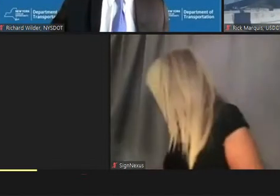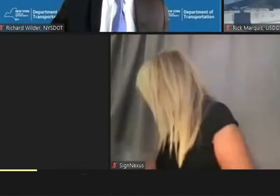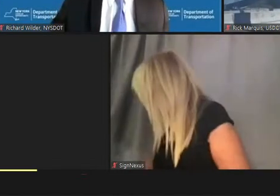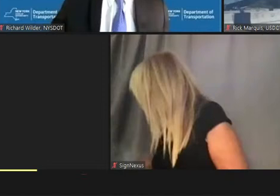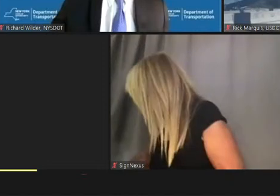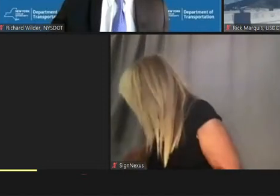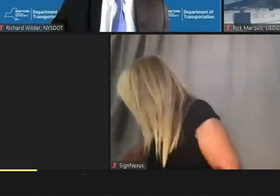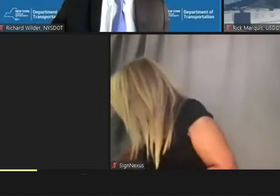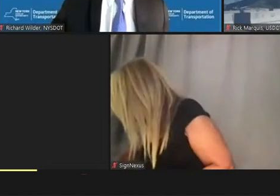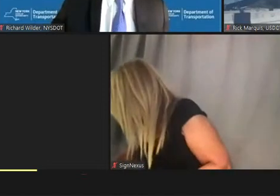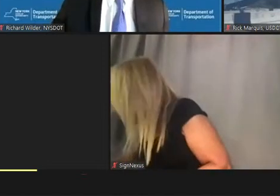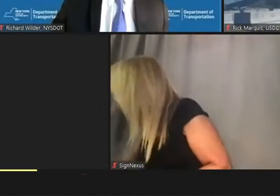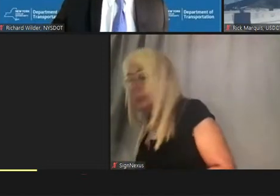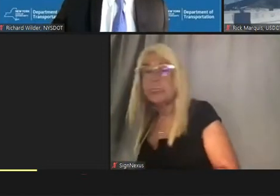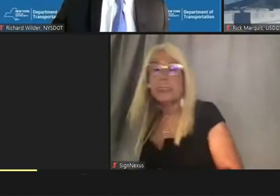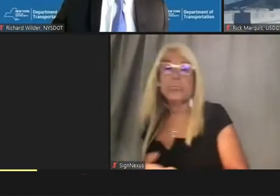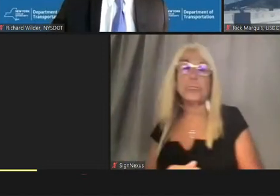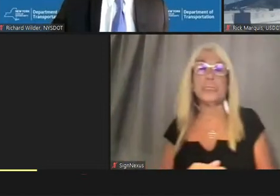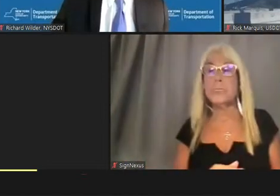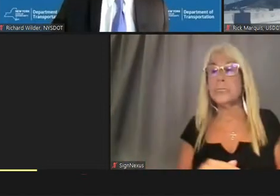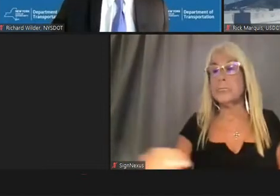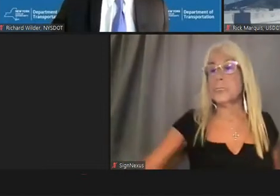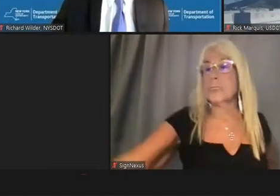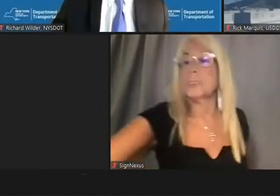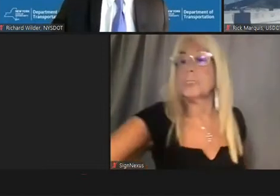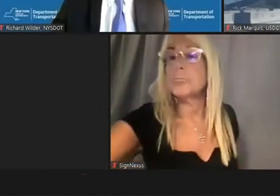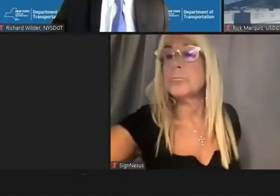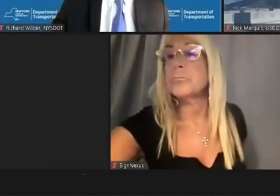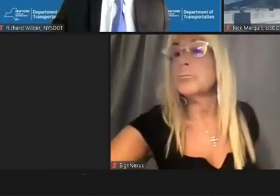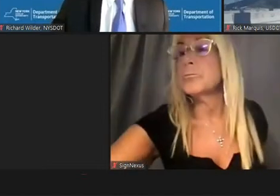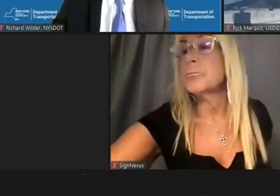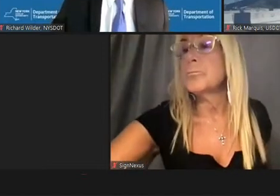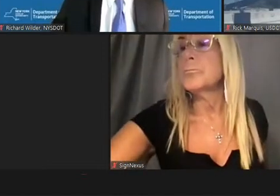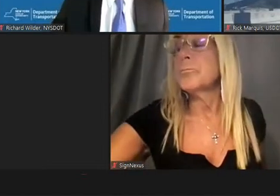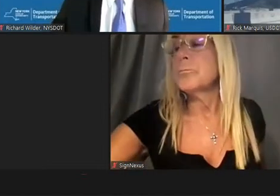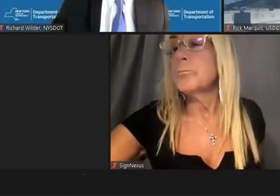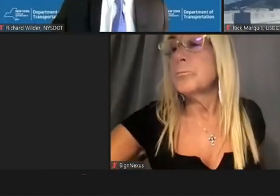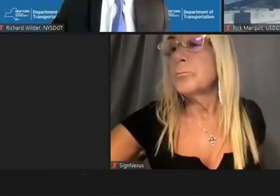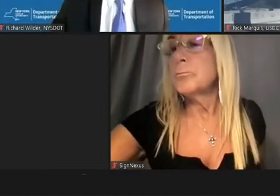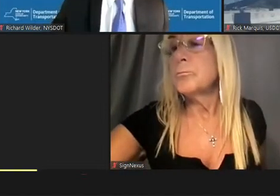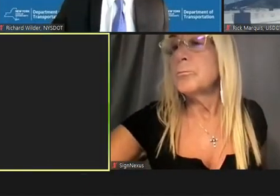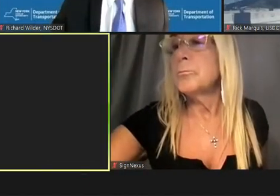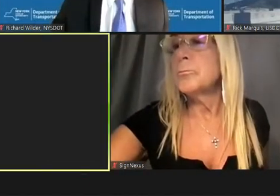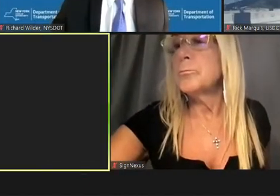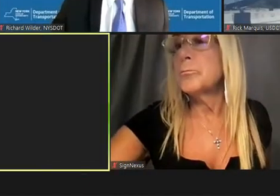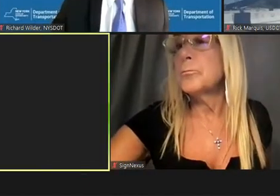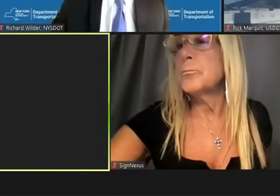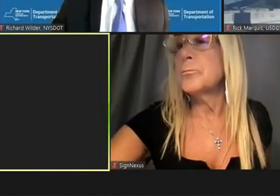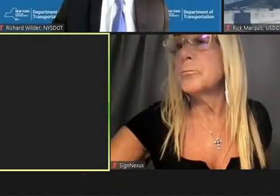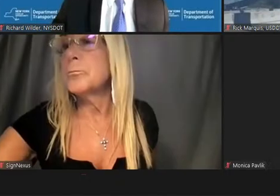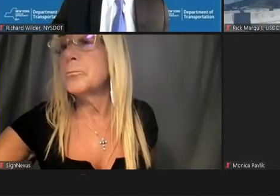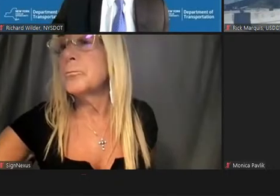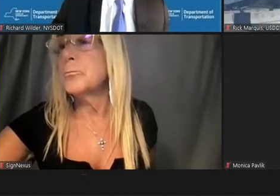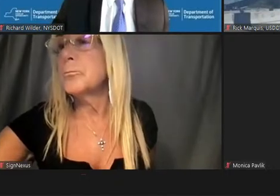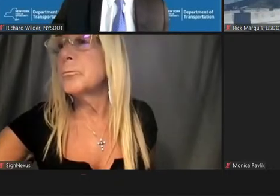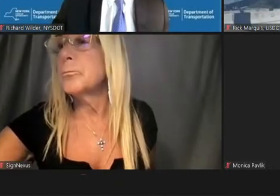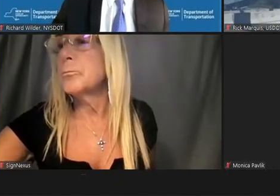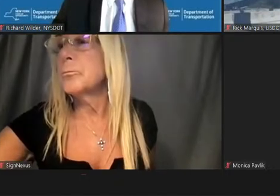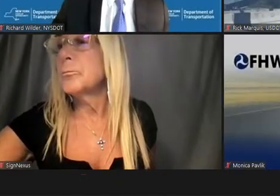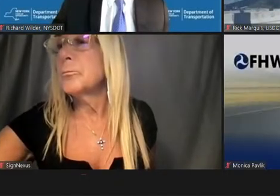the next speaker is Vashon chakrabarti followed by John federosich thank you